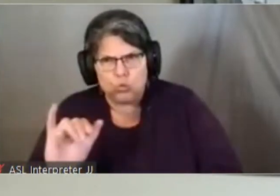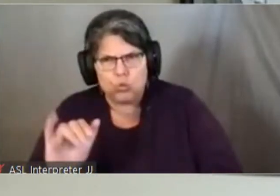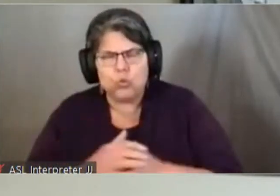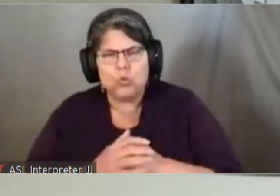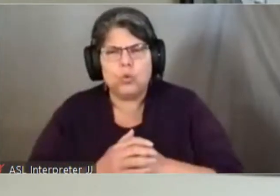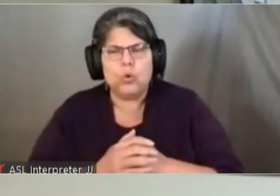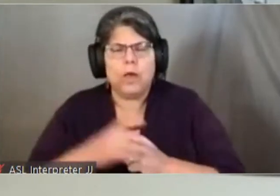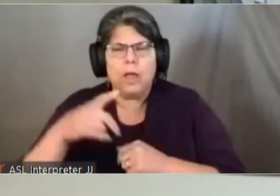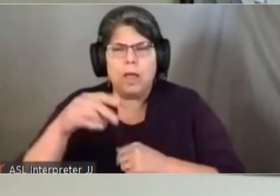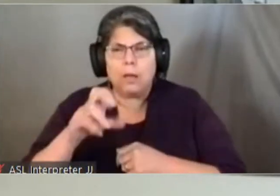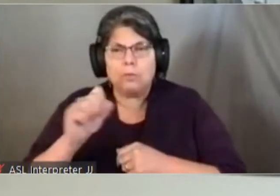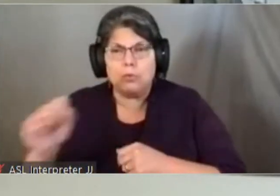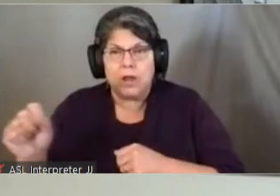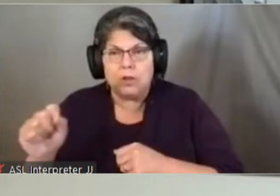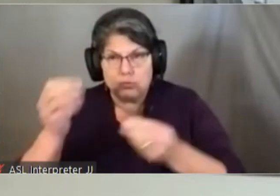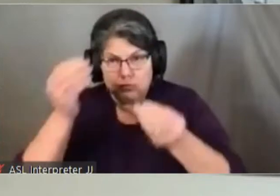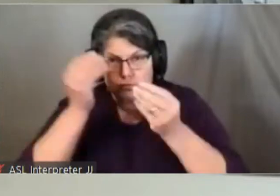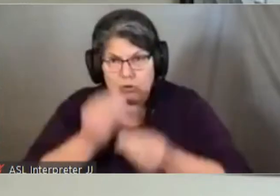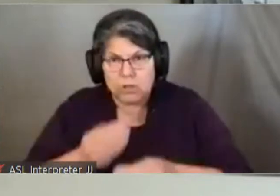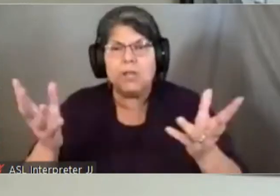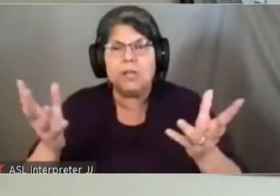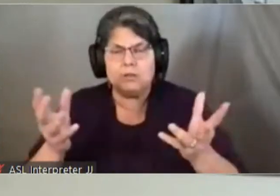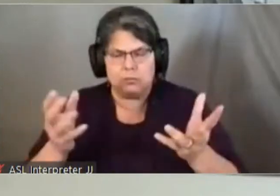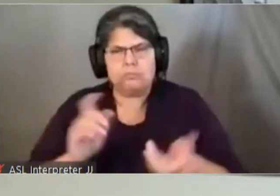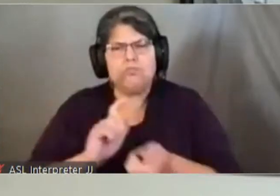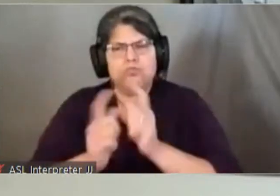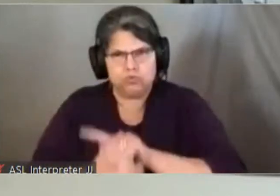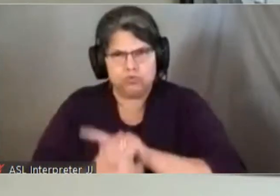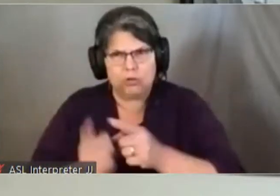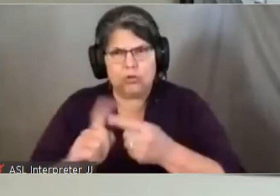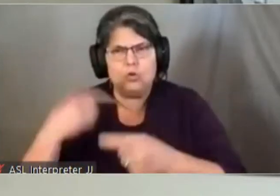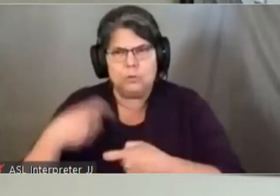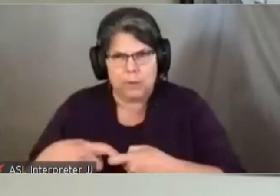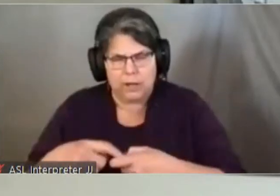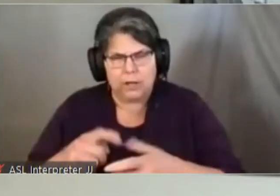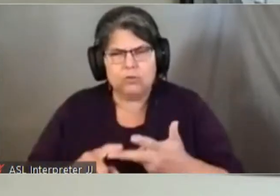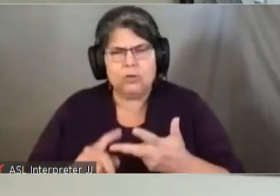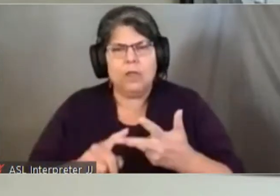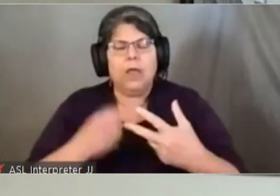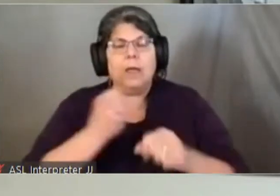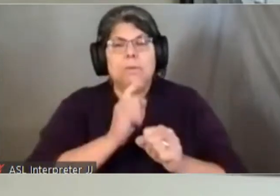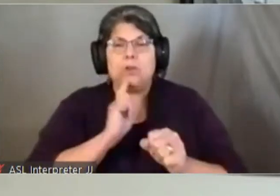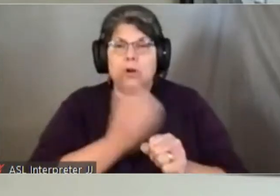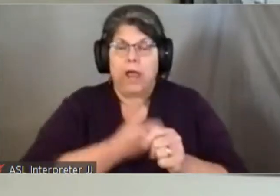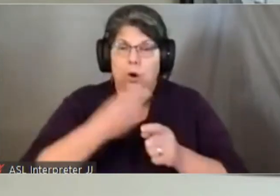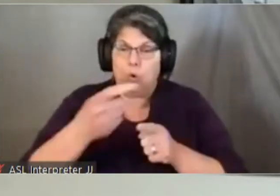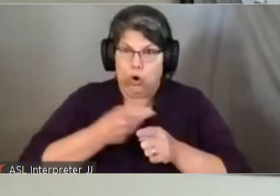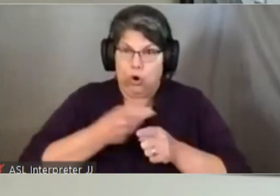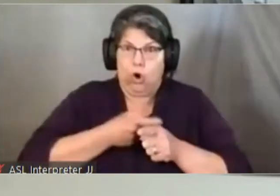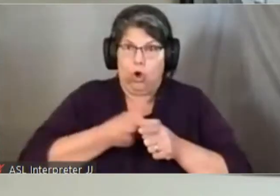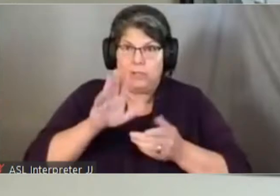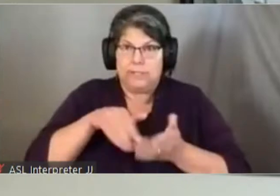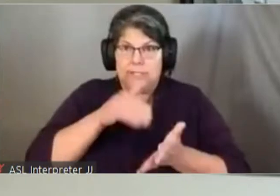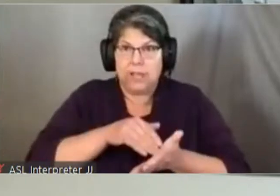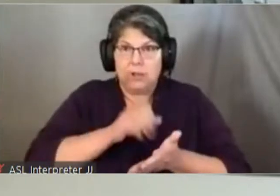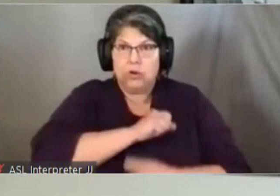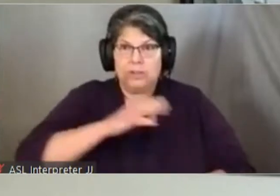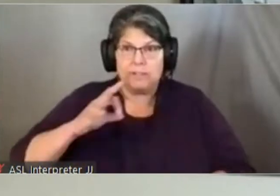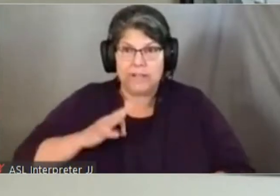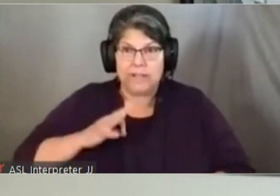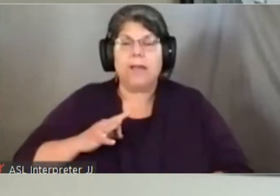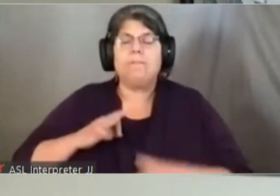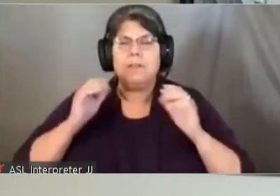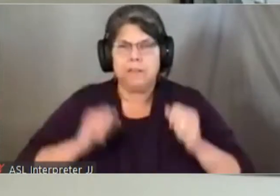as needed. And we've, of course, increased our call center staff to handle the hundreds and thousands of people who are calling for